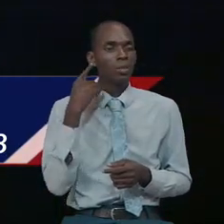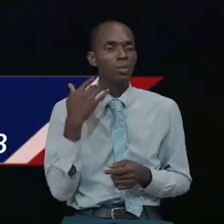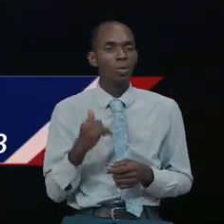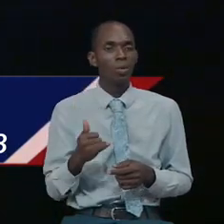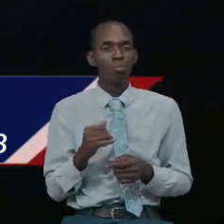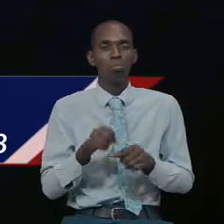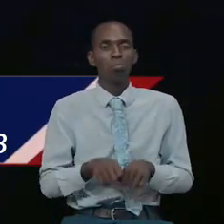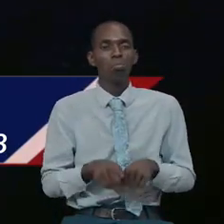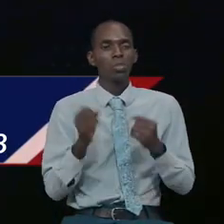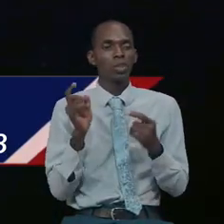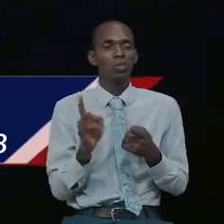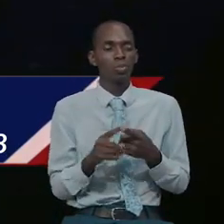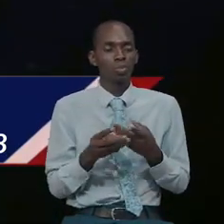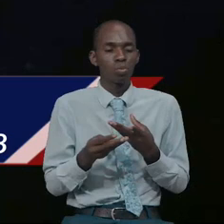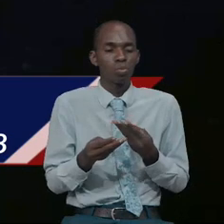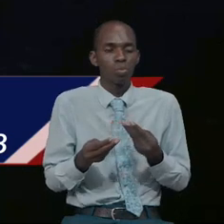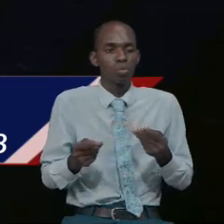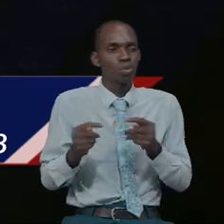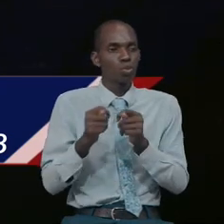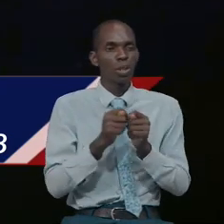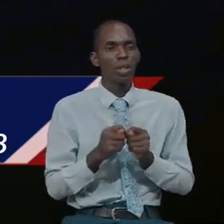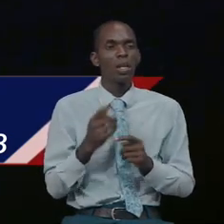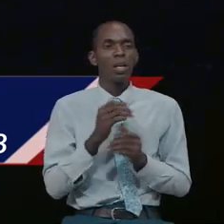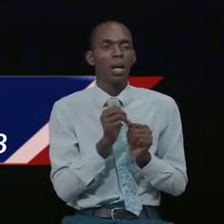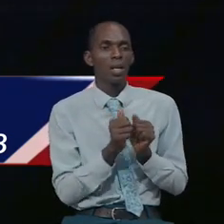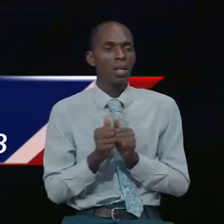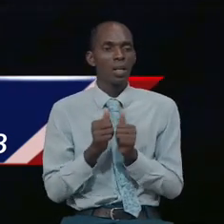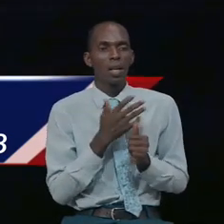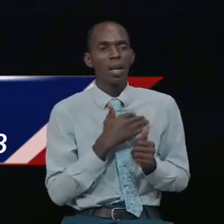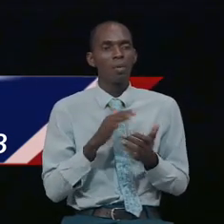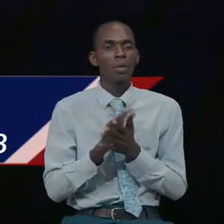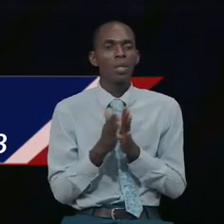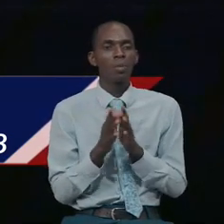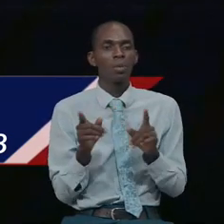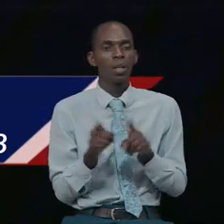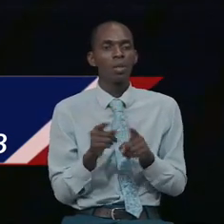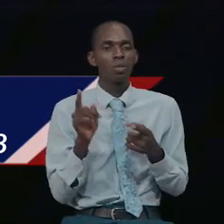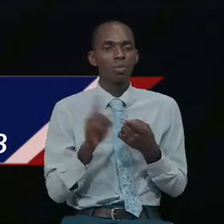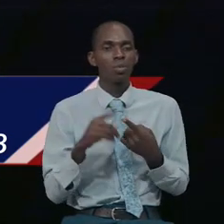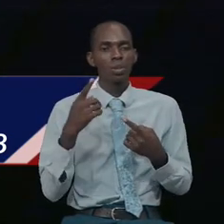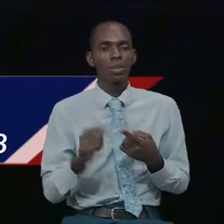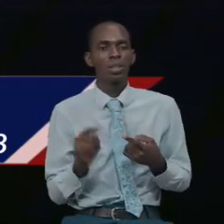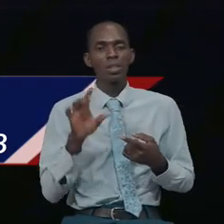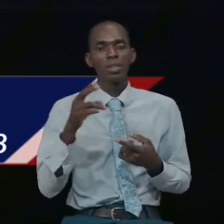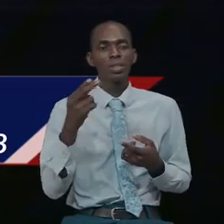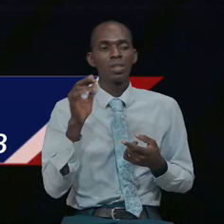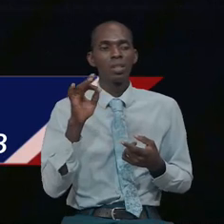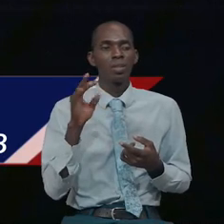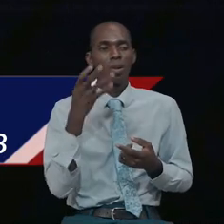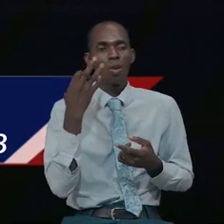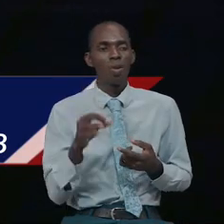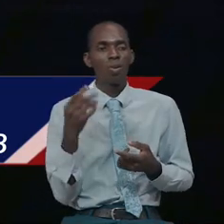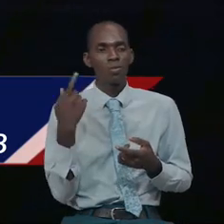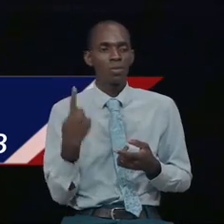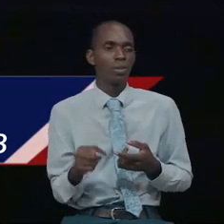broken to pieces together, and became like the chaff of the summer